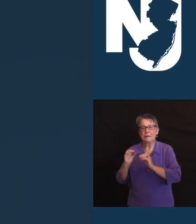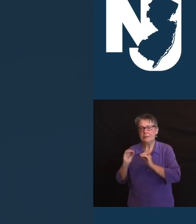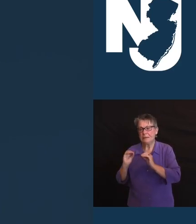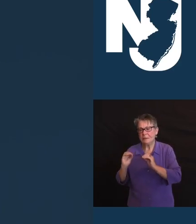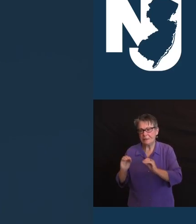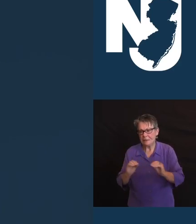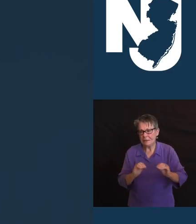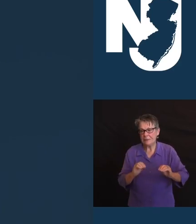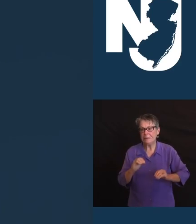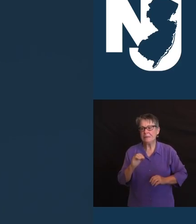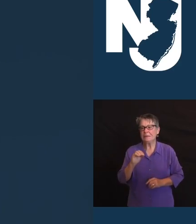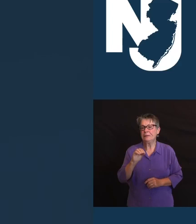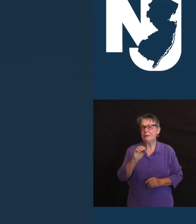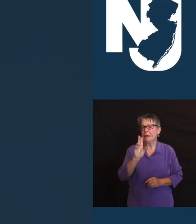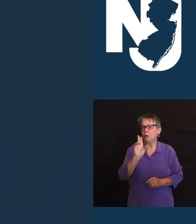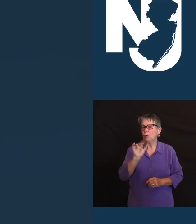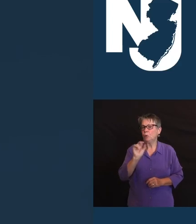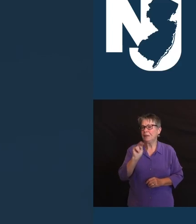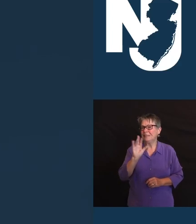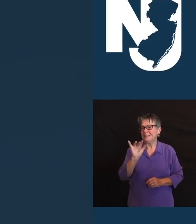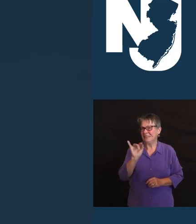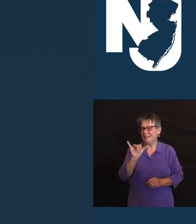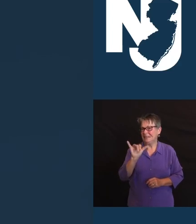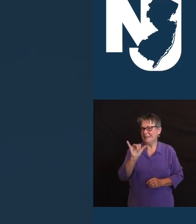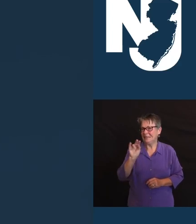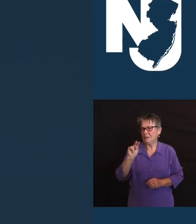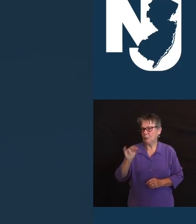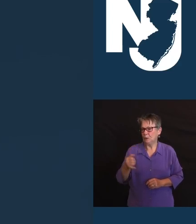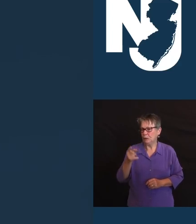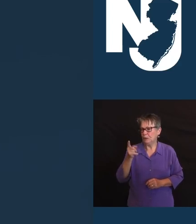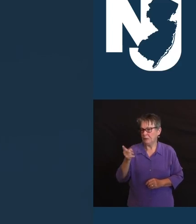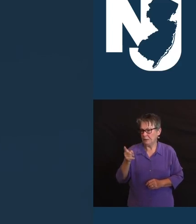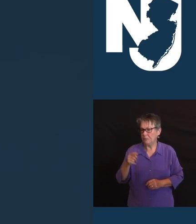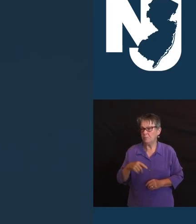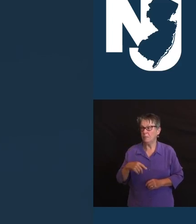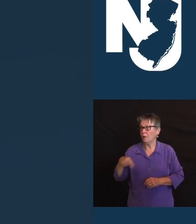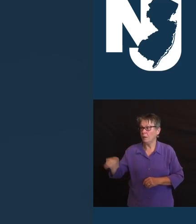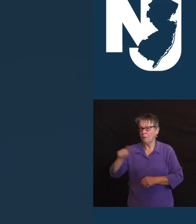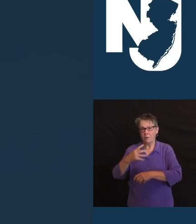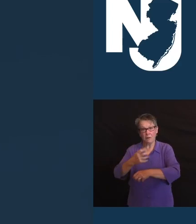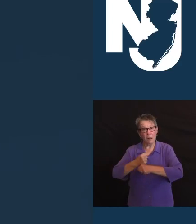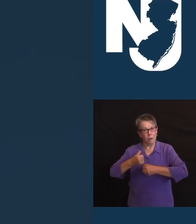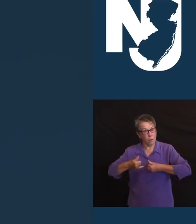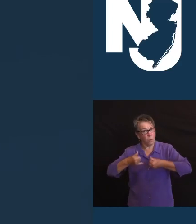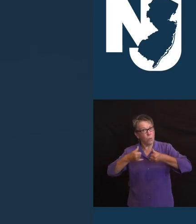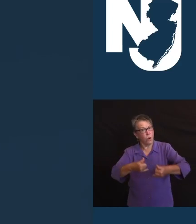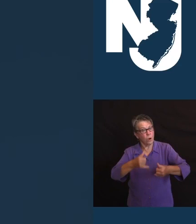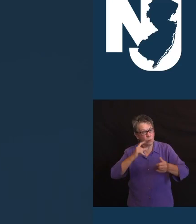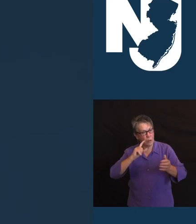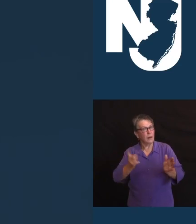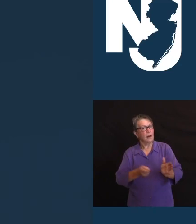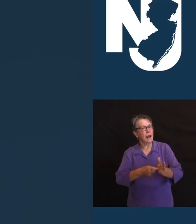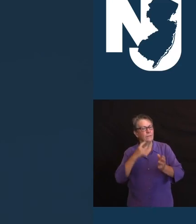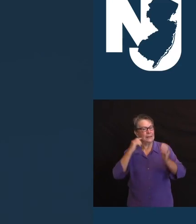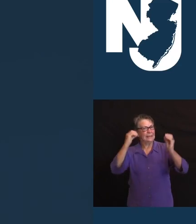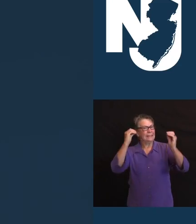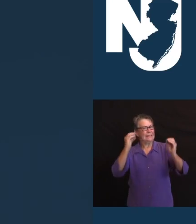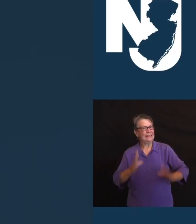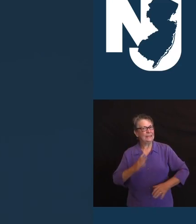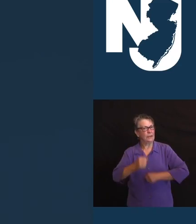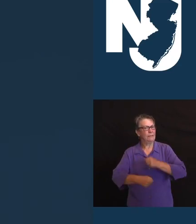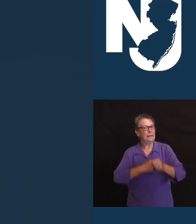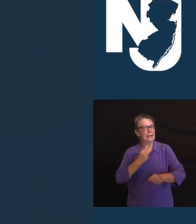garnered Teacher of the Year honors. In every aspect of her career, she stood out, whether it be from her quick wit, the